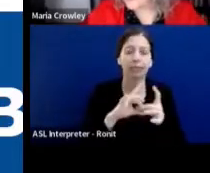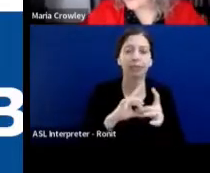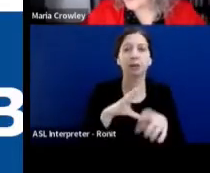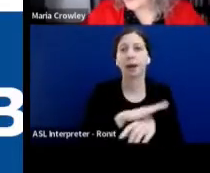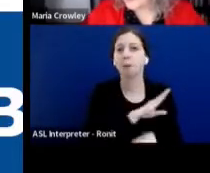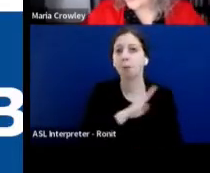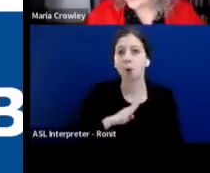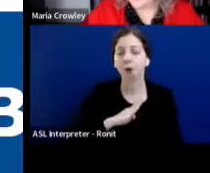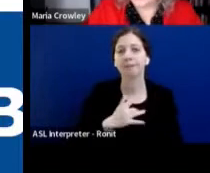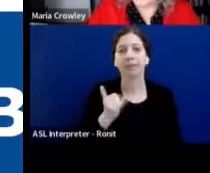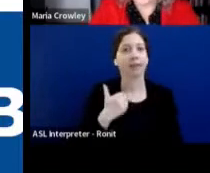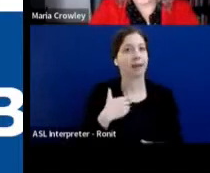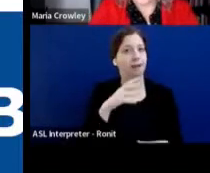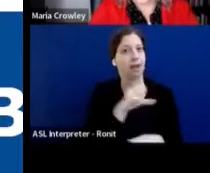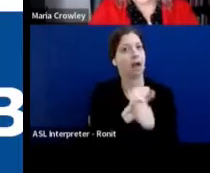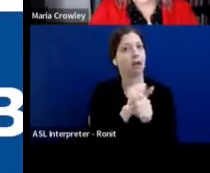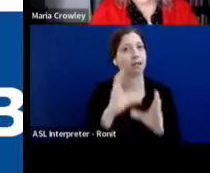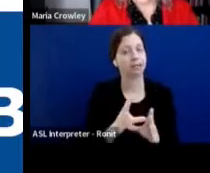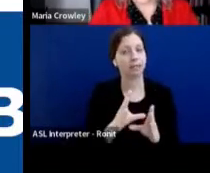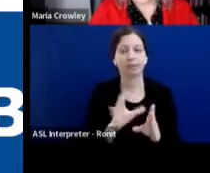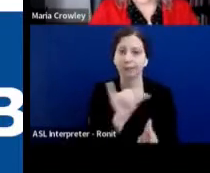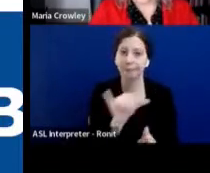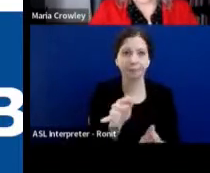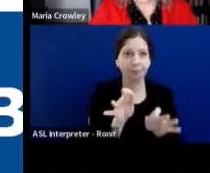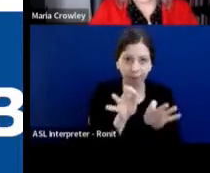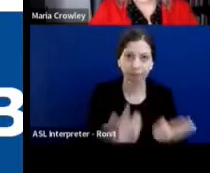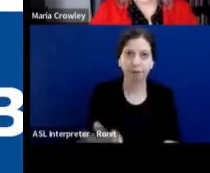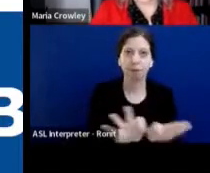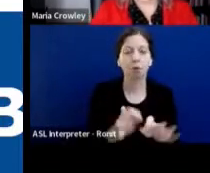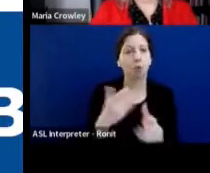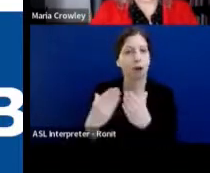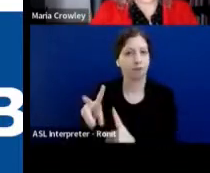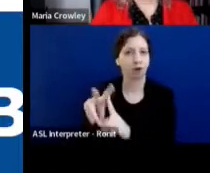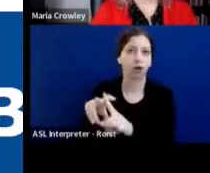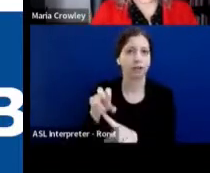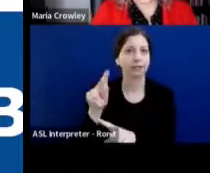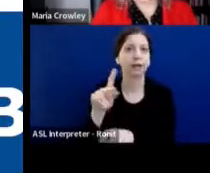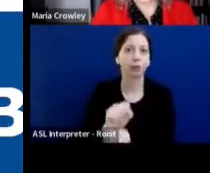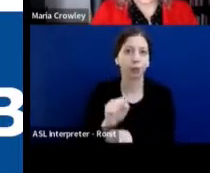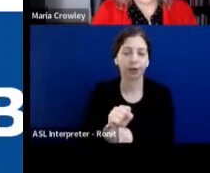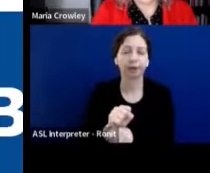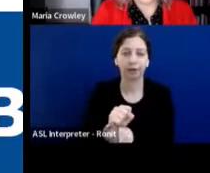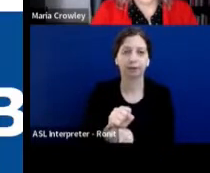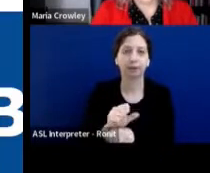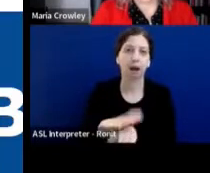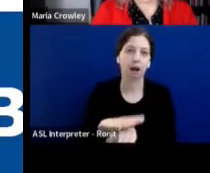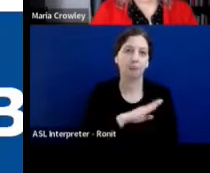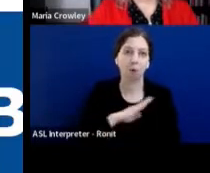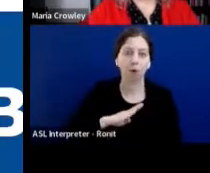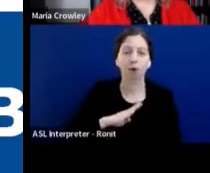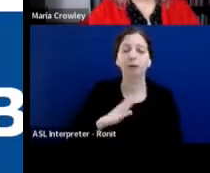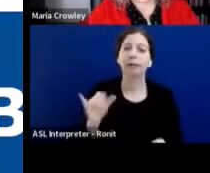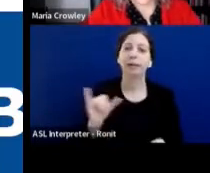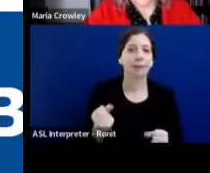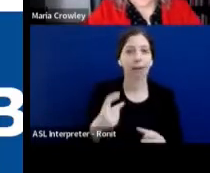have colleagues, it is just as important as whatever task we're working on a board. Like many brain